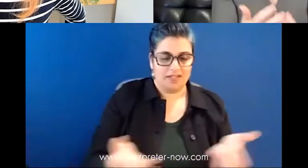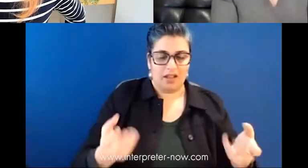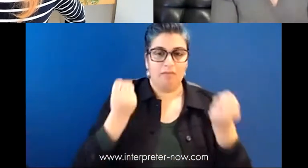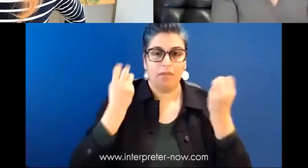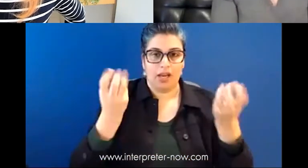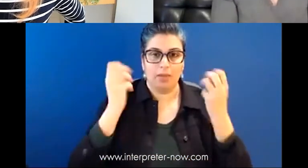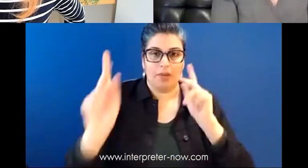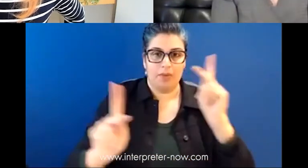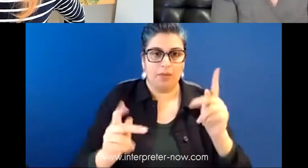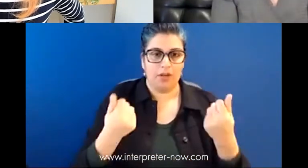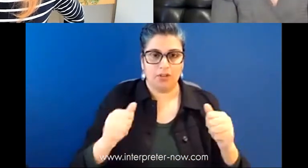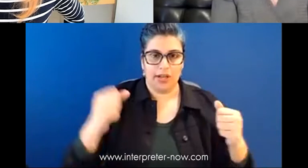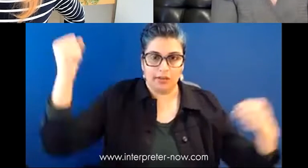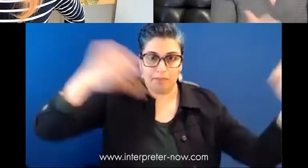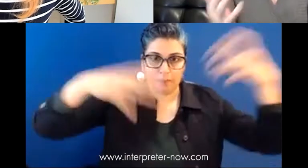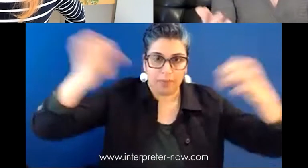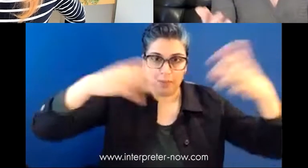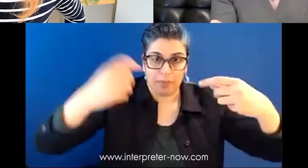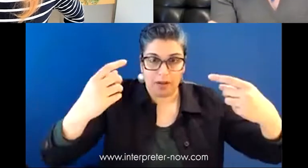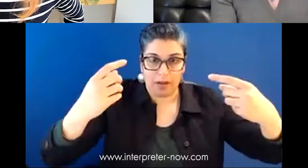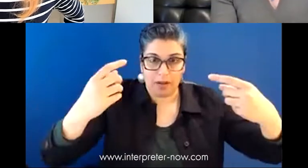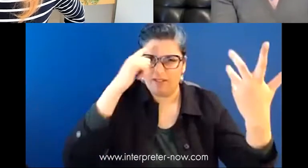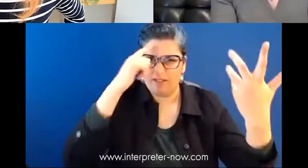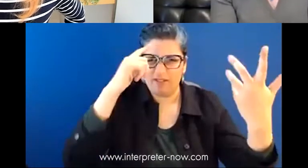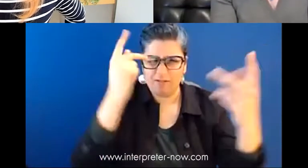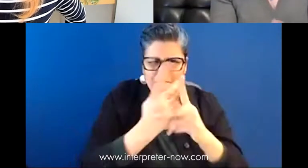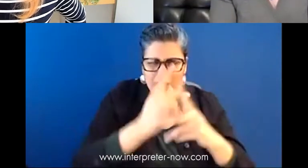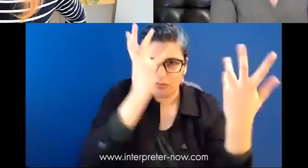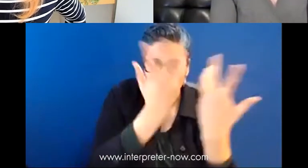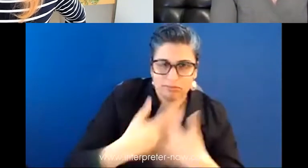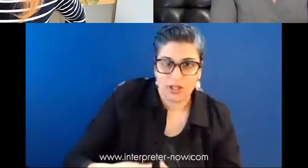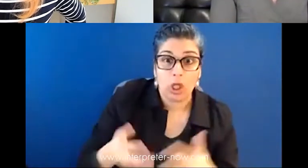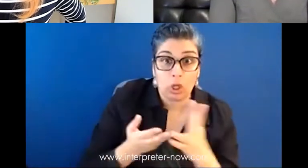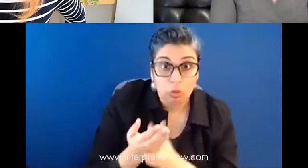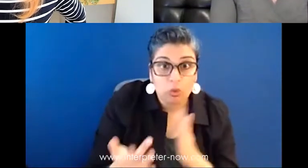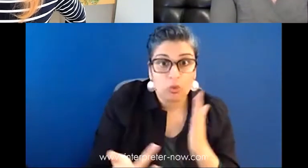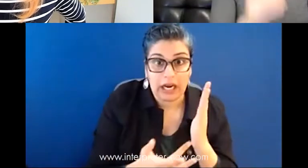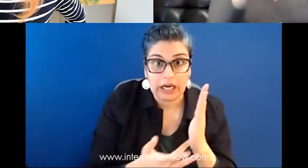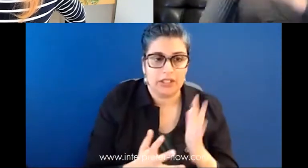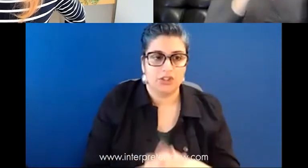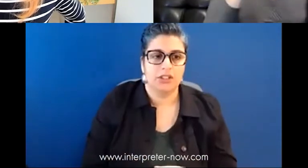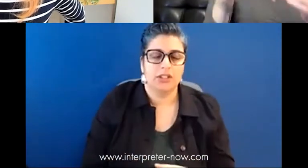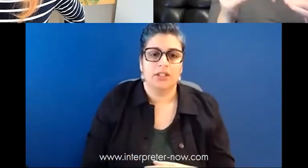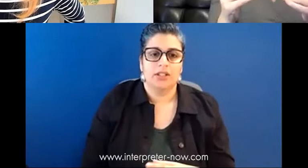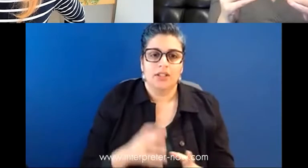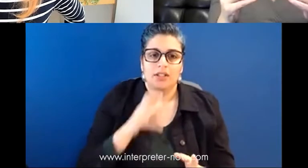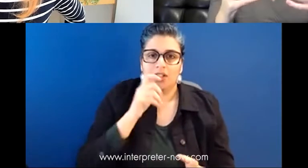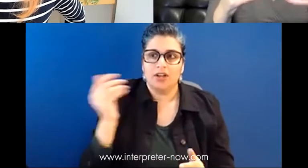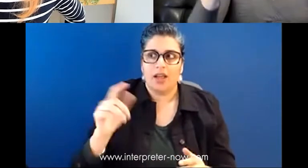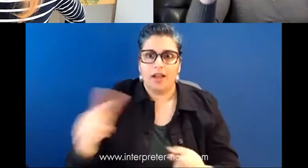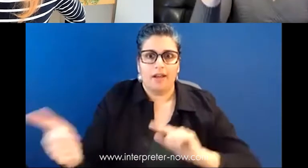come to an understanding. It just happens to be through a piece of technology. You're not taking